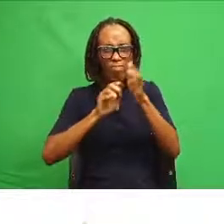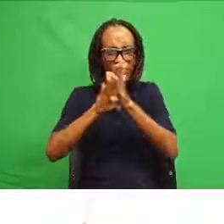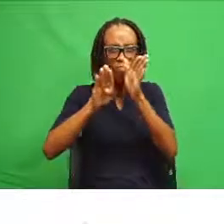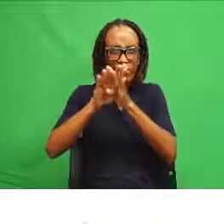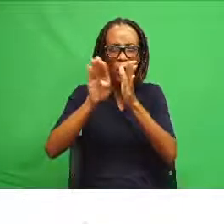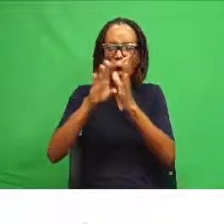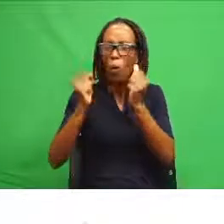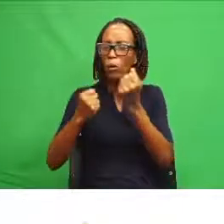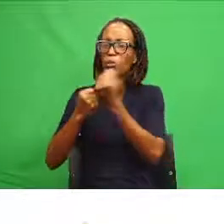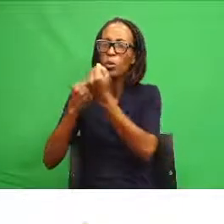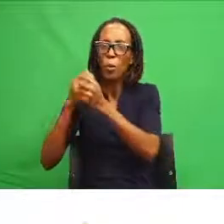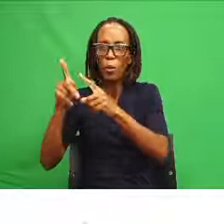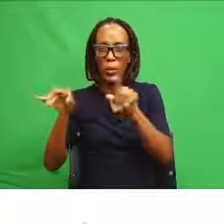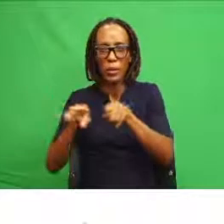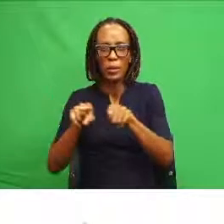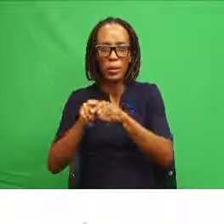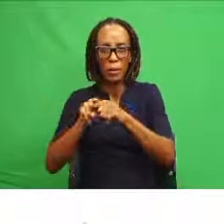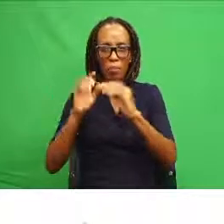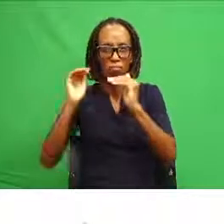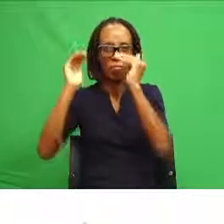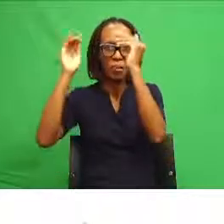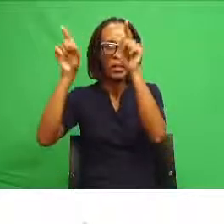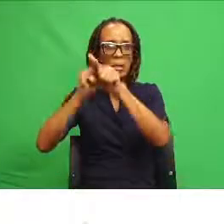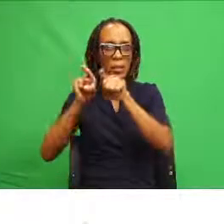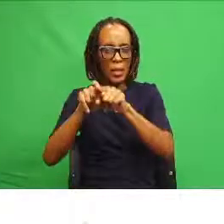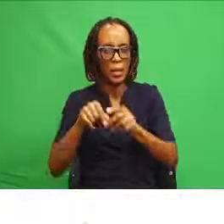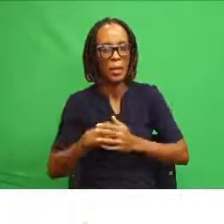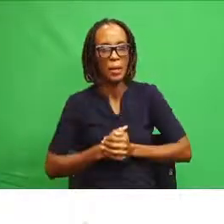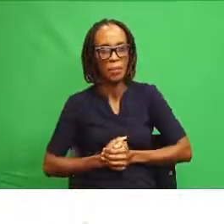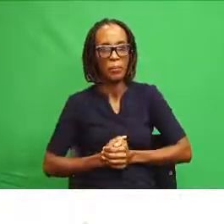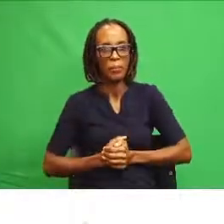to become the best that they can be.